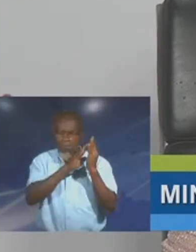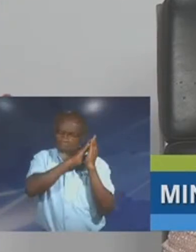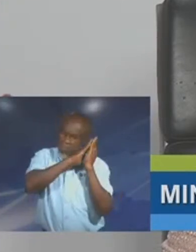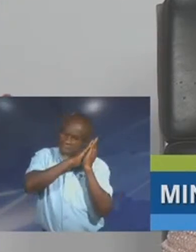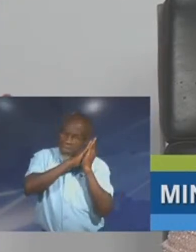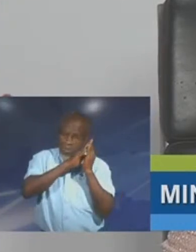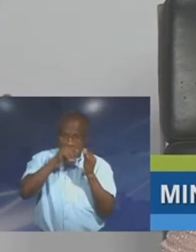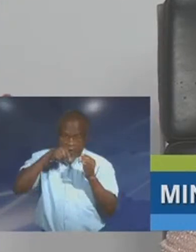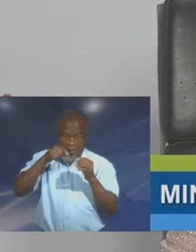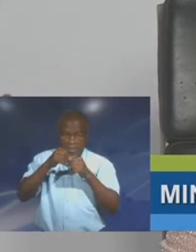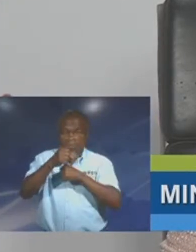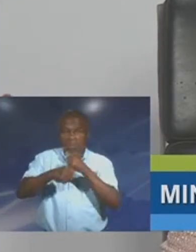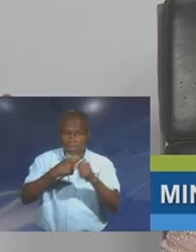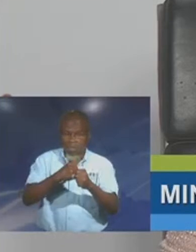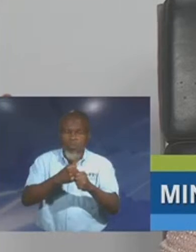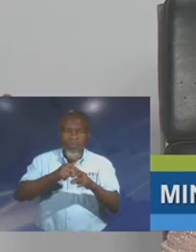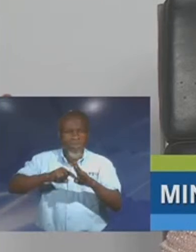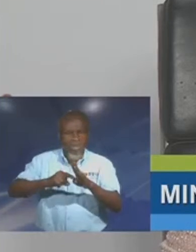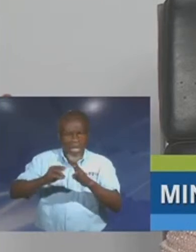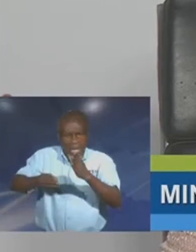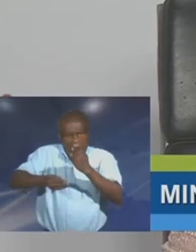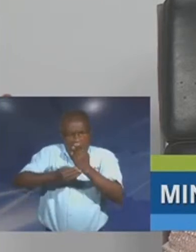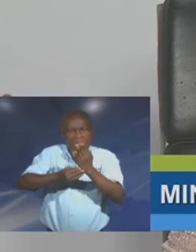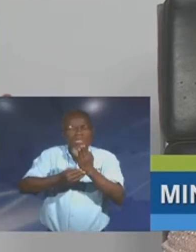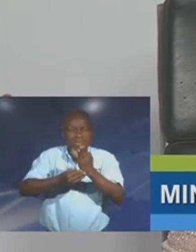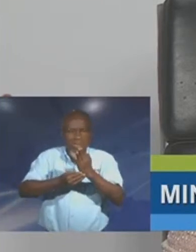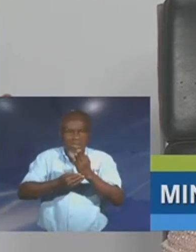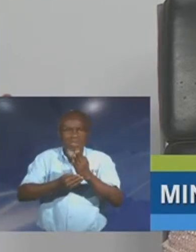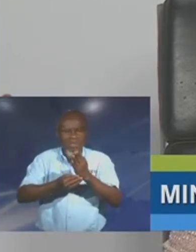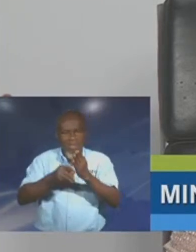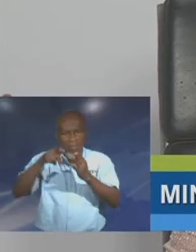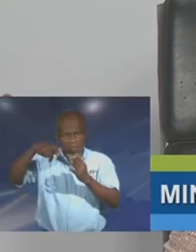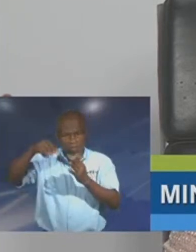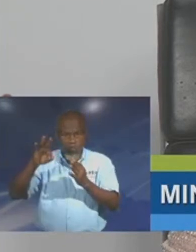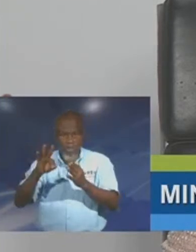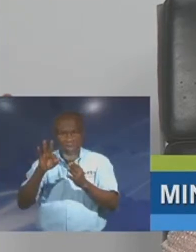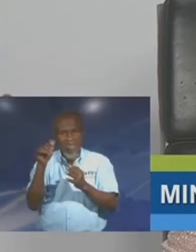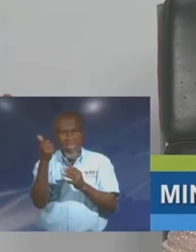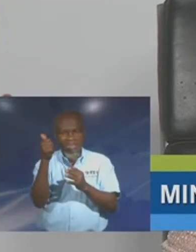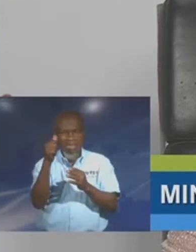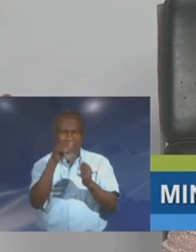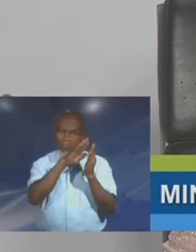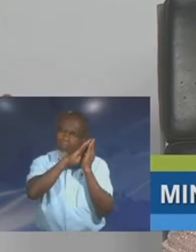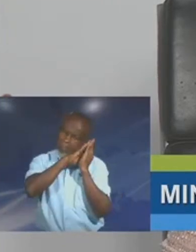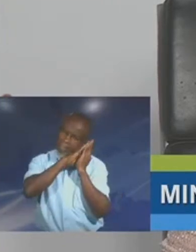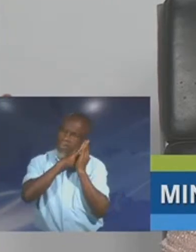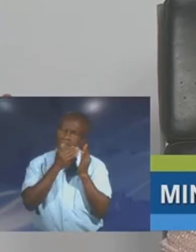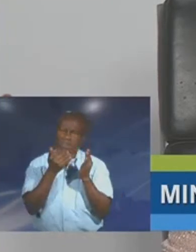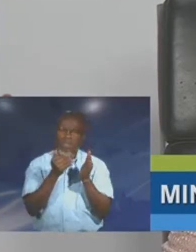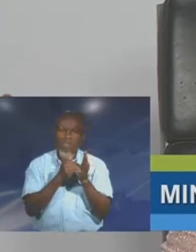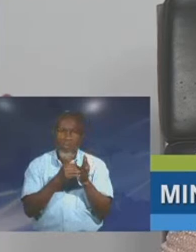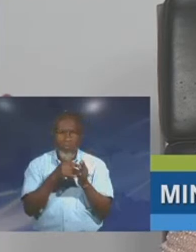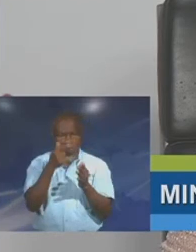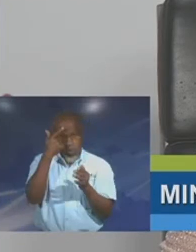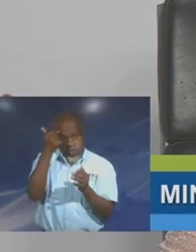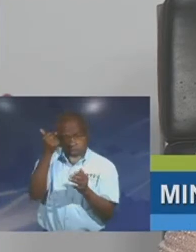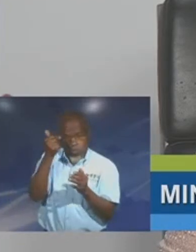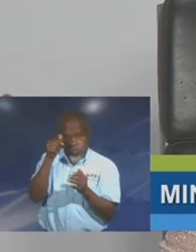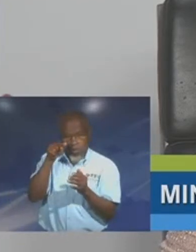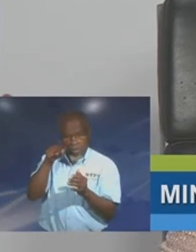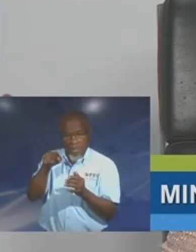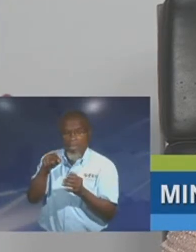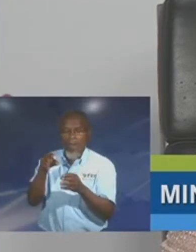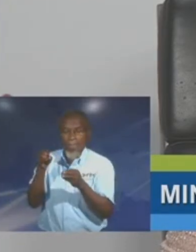or reactivated 10 beds at the area hospital Point Fortin step-down facility, because this is where the demand for